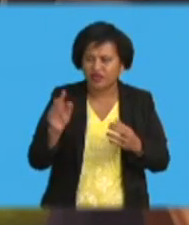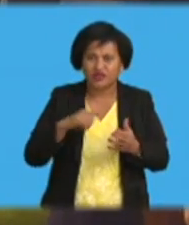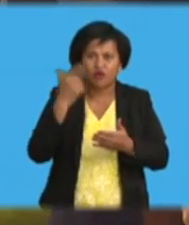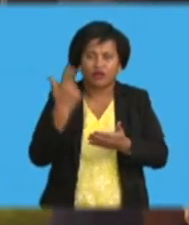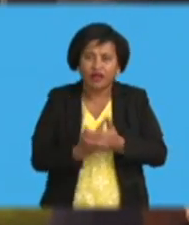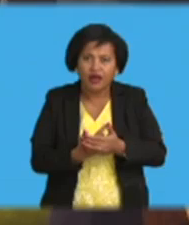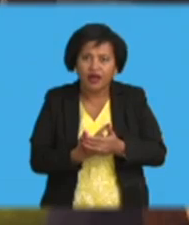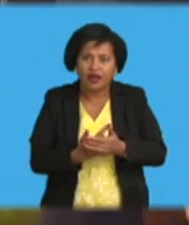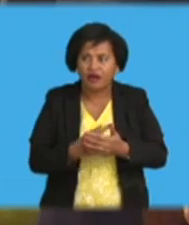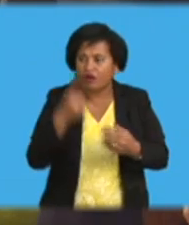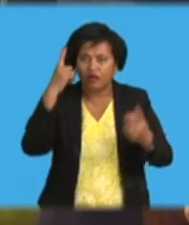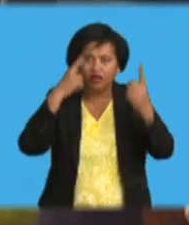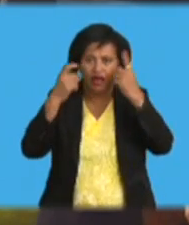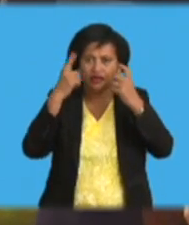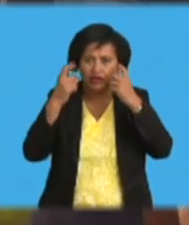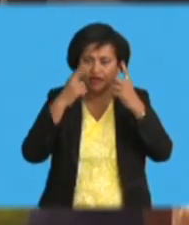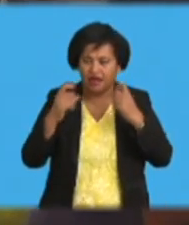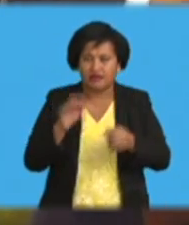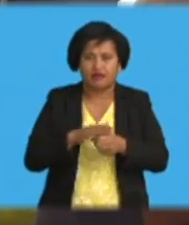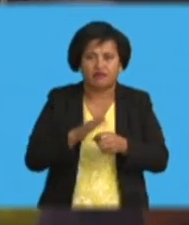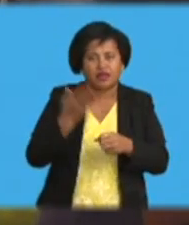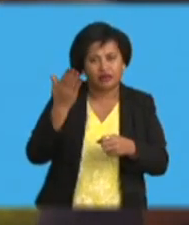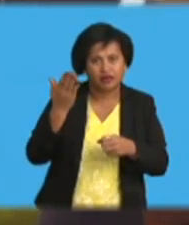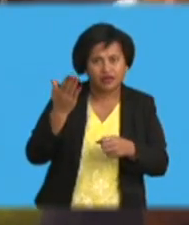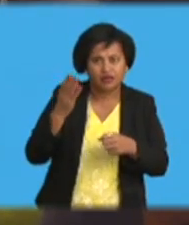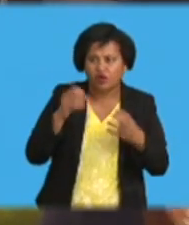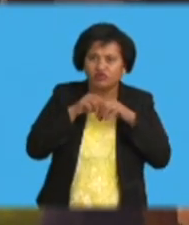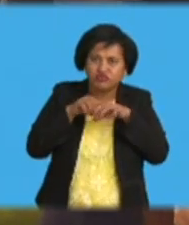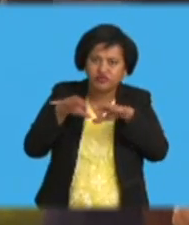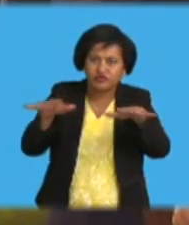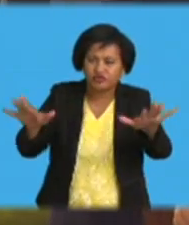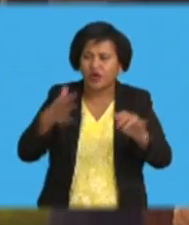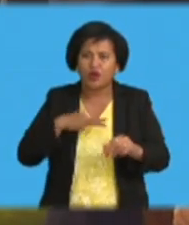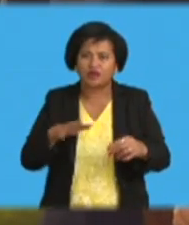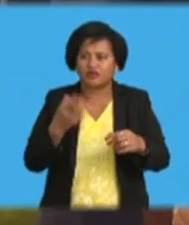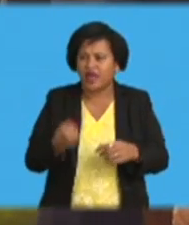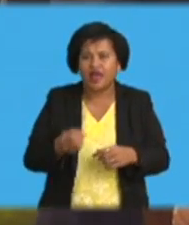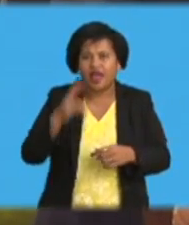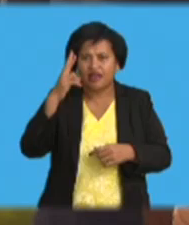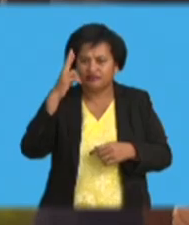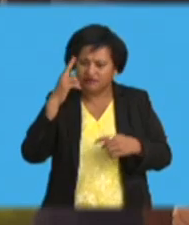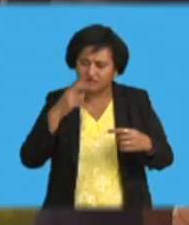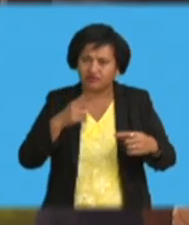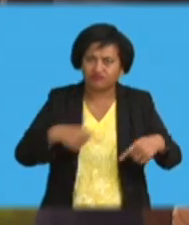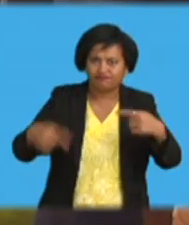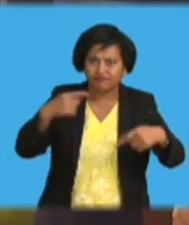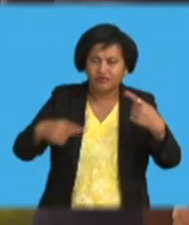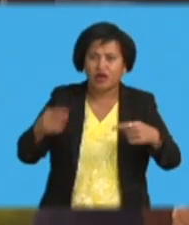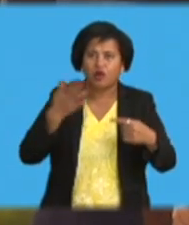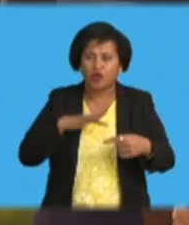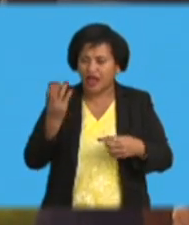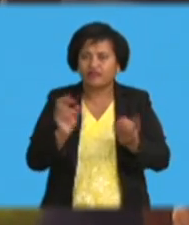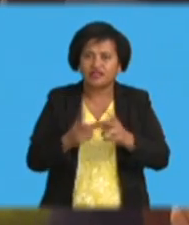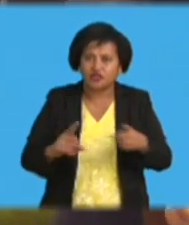advantage of unsuspecting people for their own purposes and spreading racism, religious vilification and bigotry online, never do we hear one